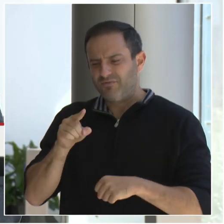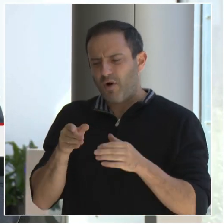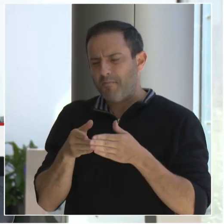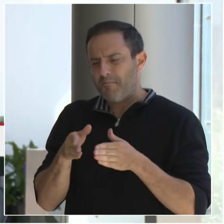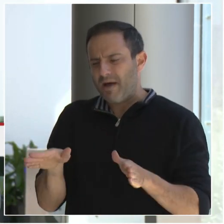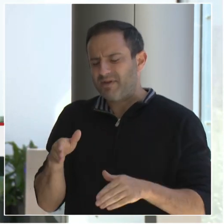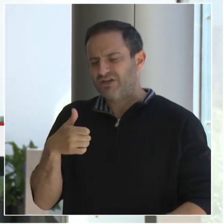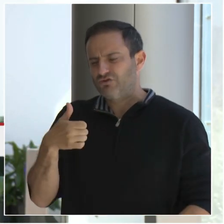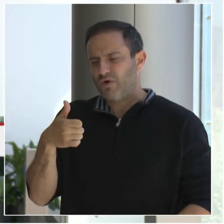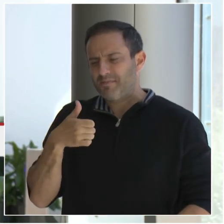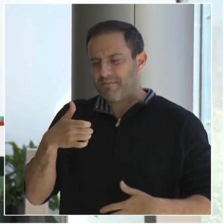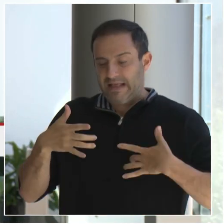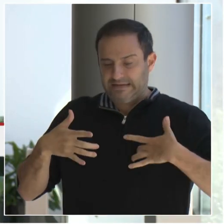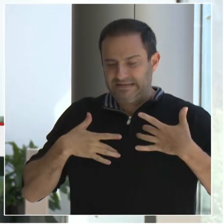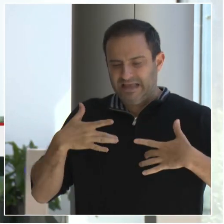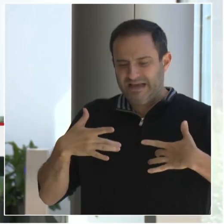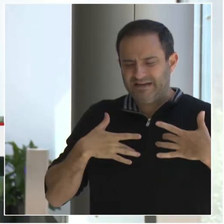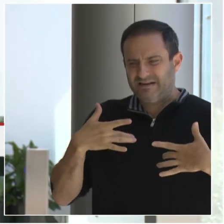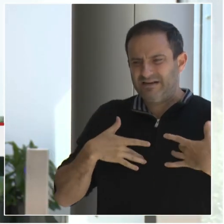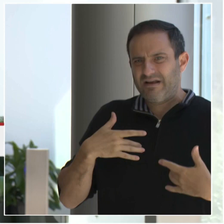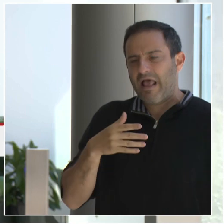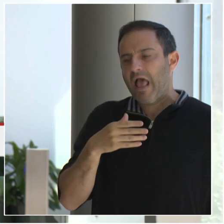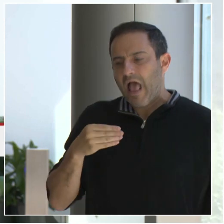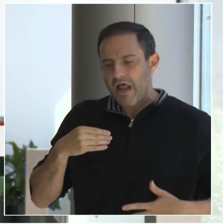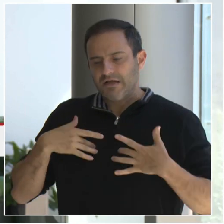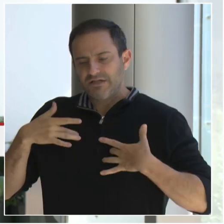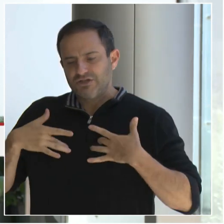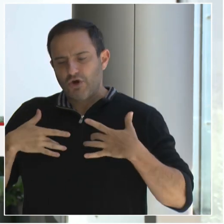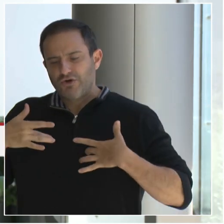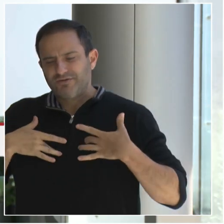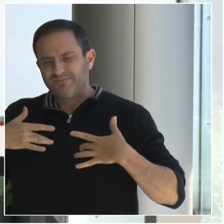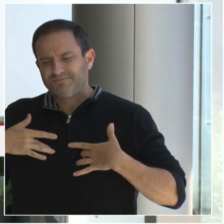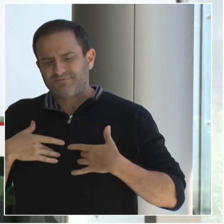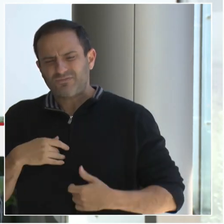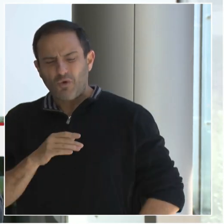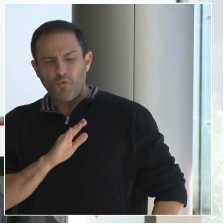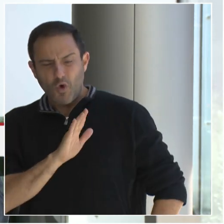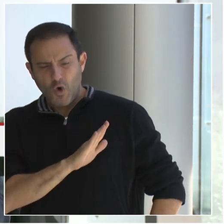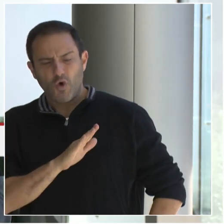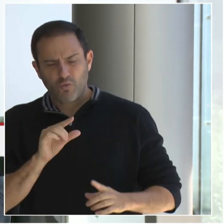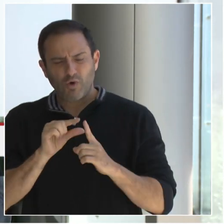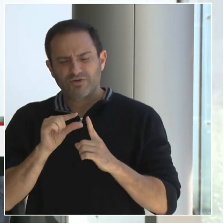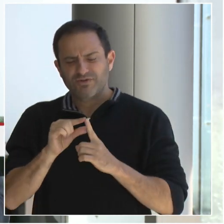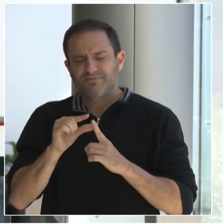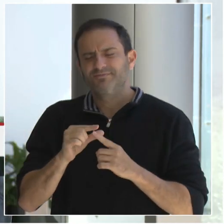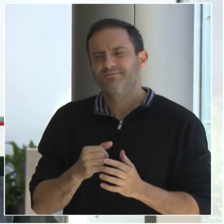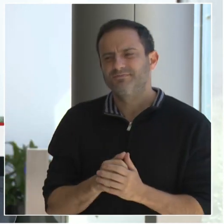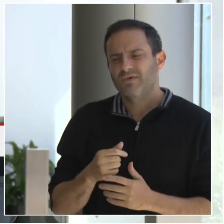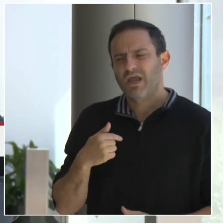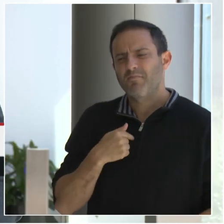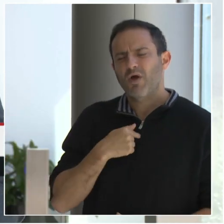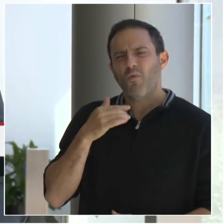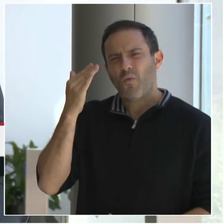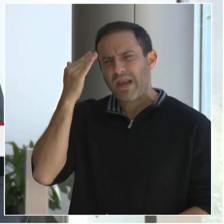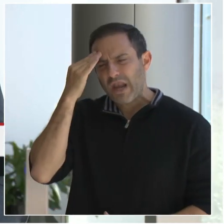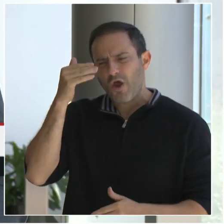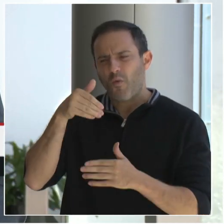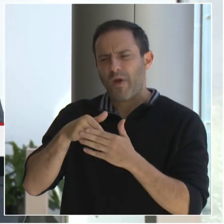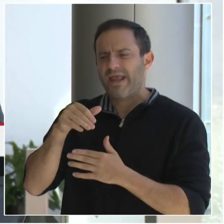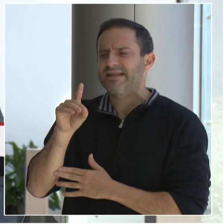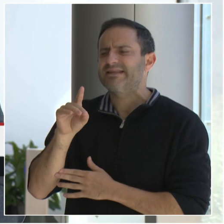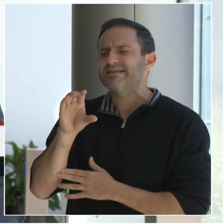transit, both exciting and concerning, I think were her words. But we know in